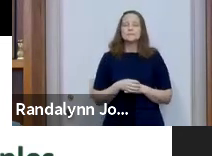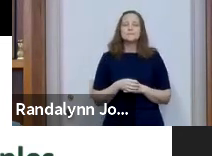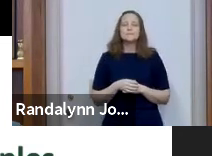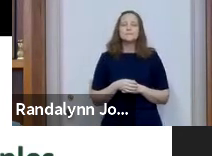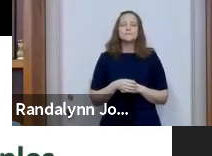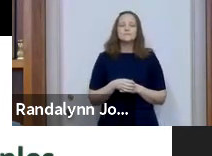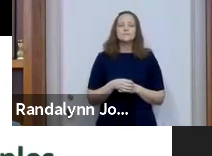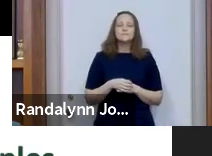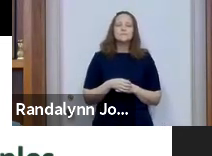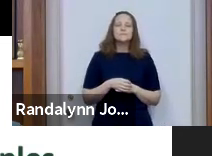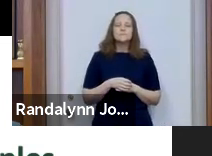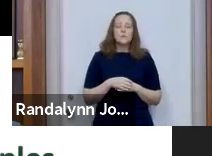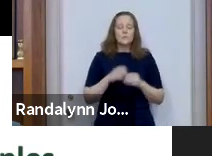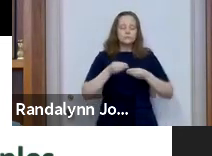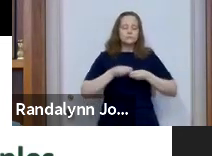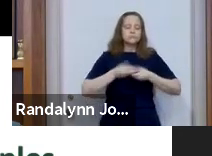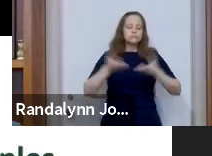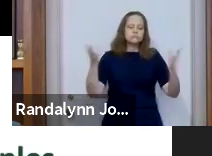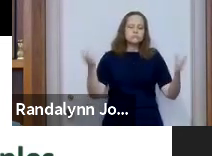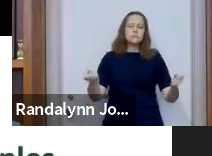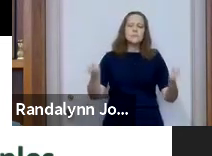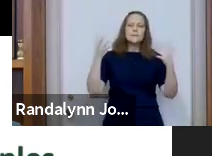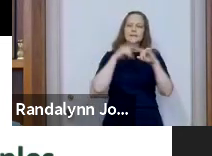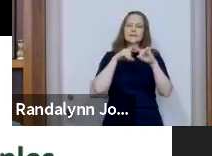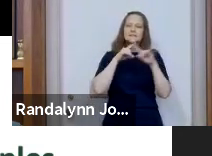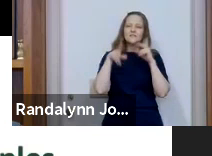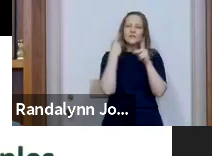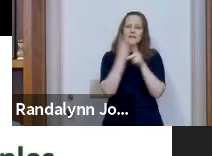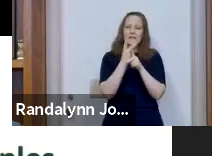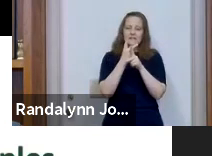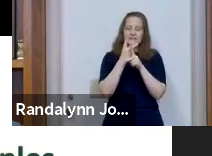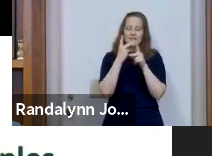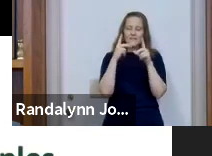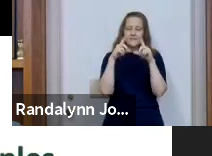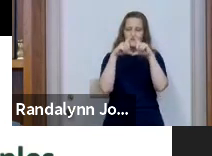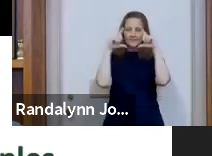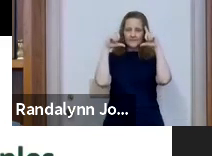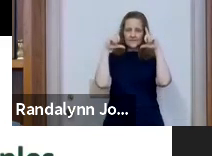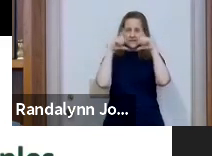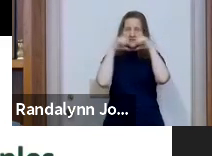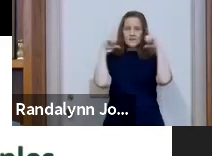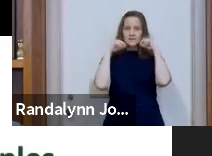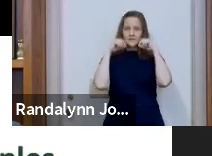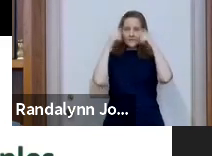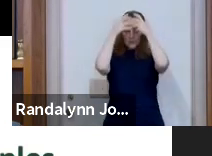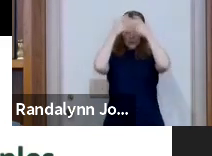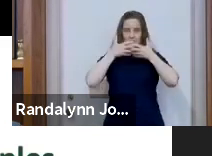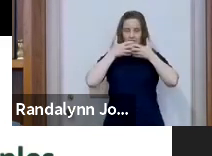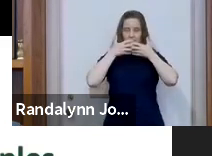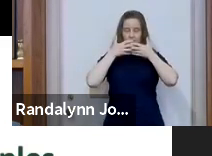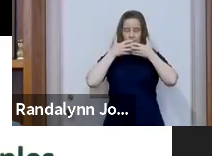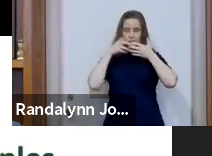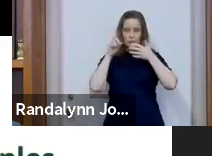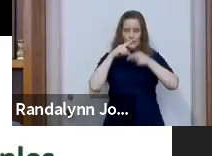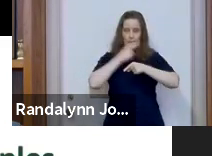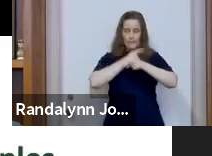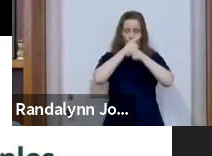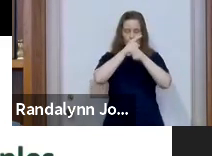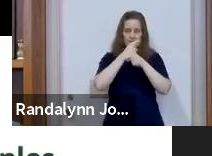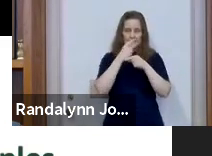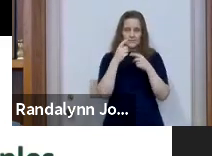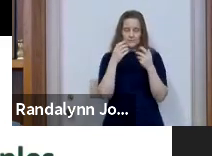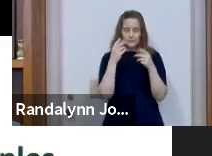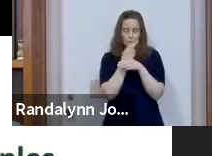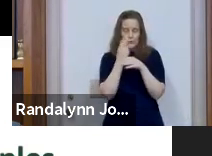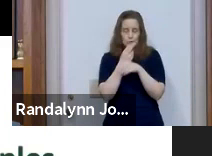have distributed hundreds of the different types of face coverings, including face shields where they can appropriately be